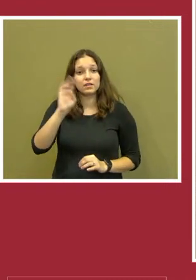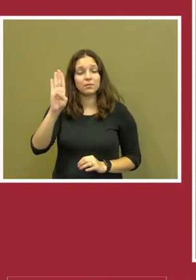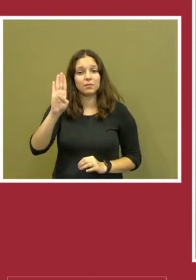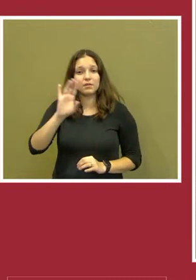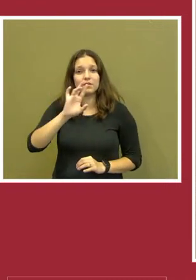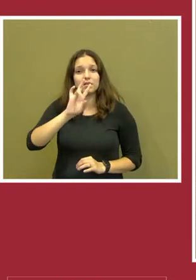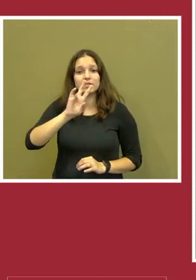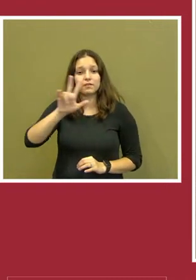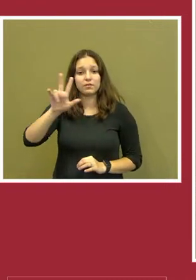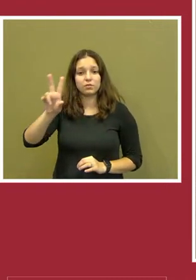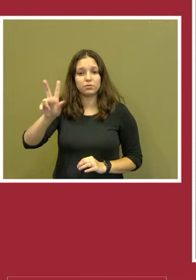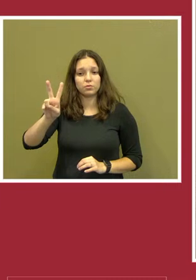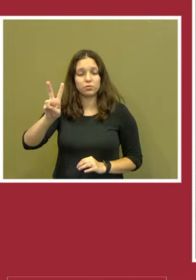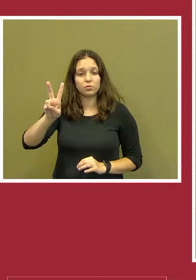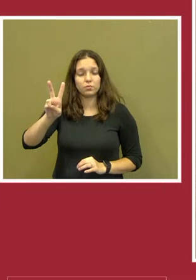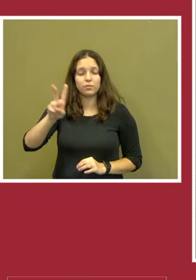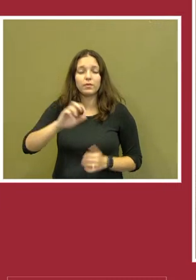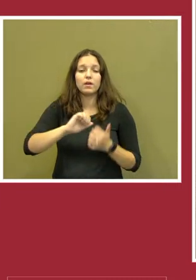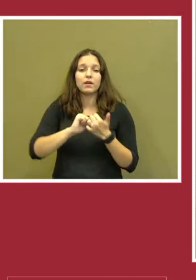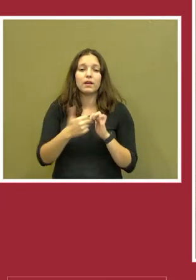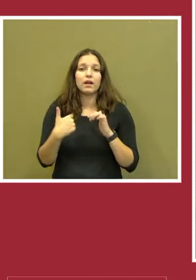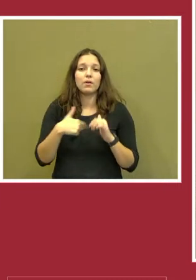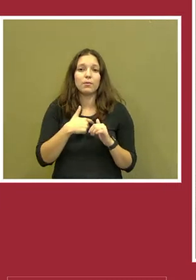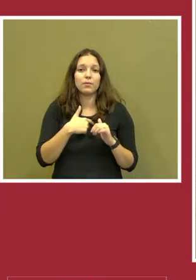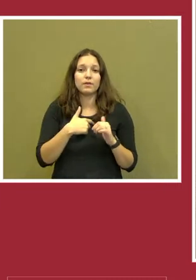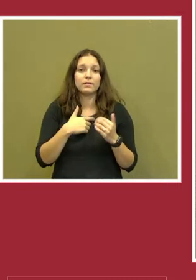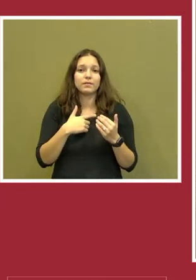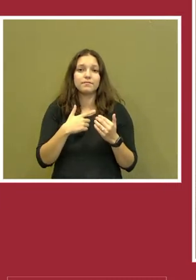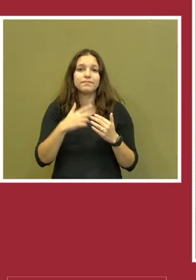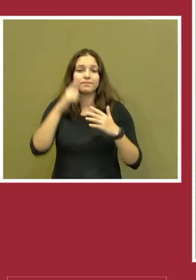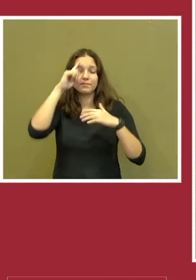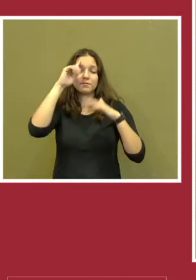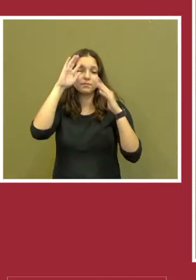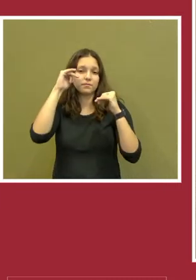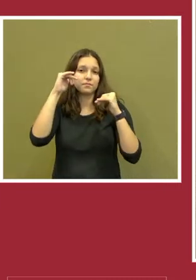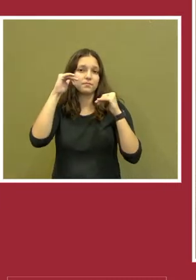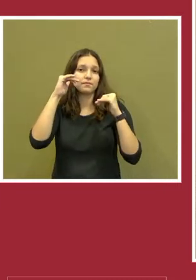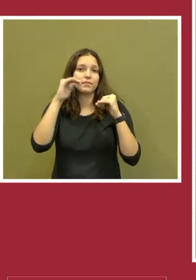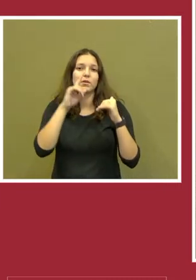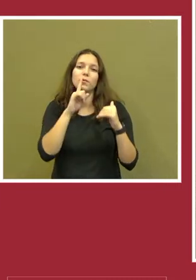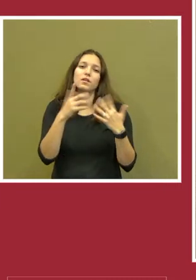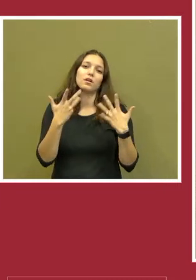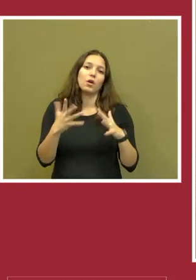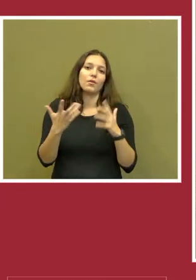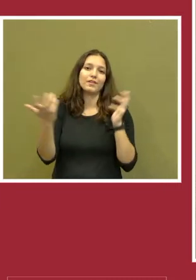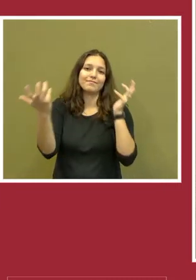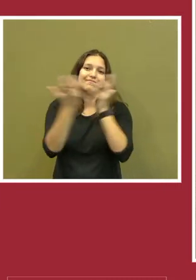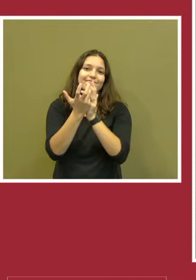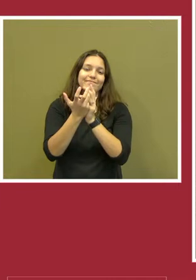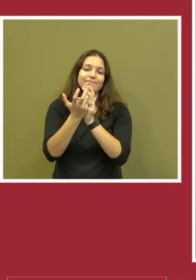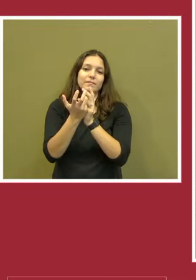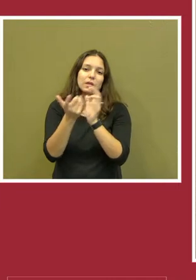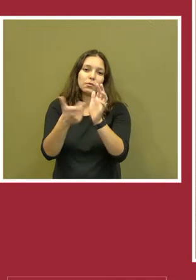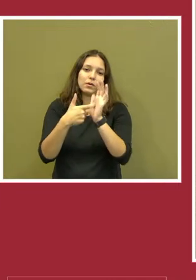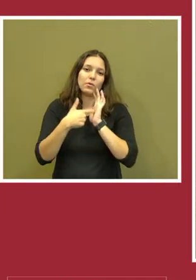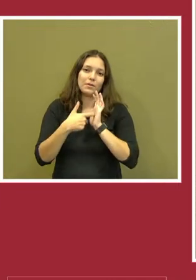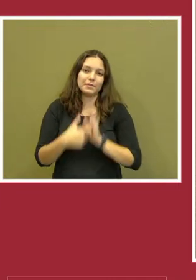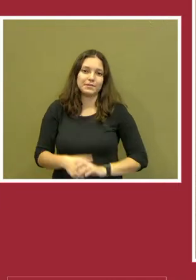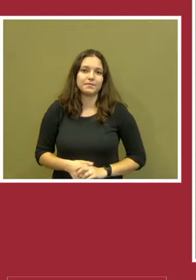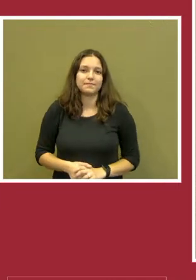732 and how we are anticipating and really already meeting the requirements